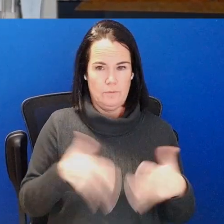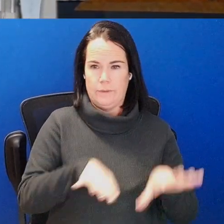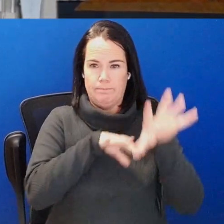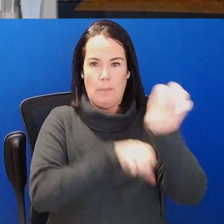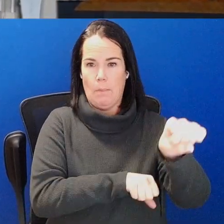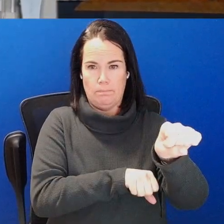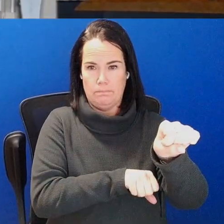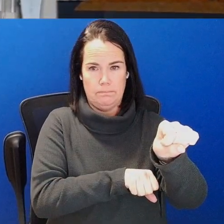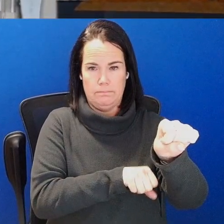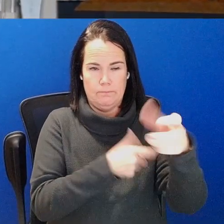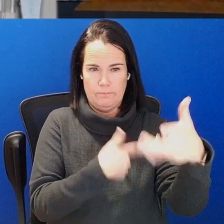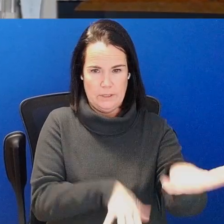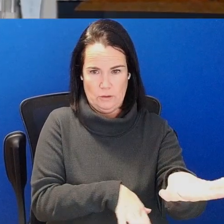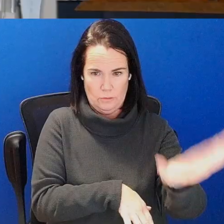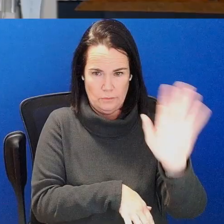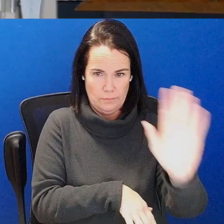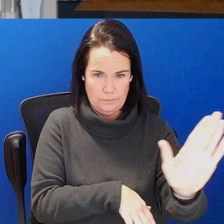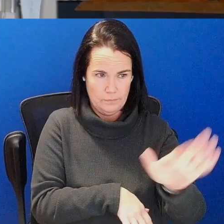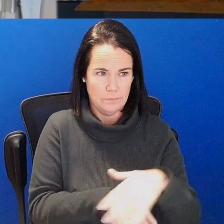are planned.